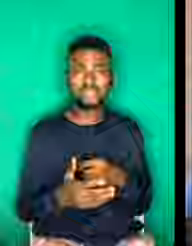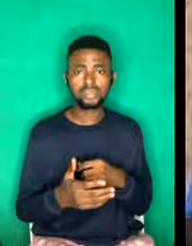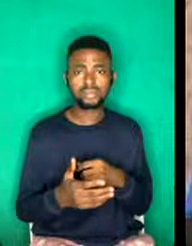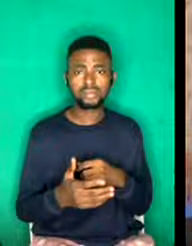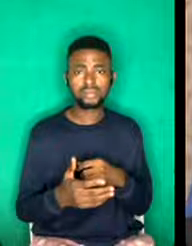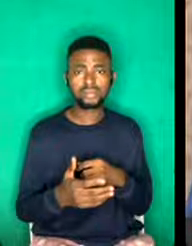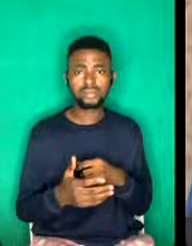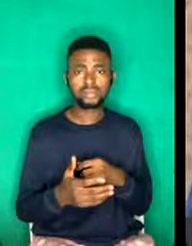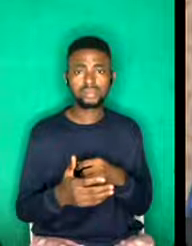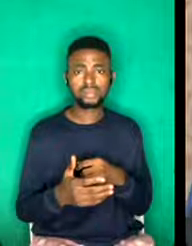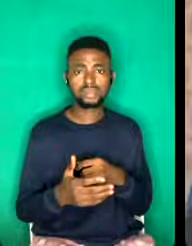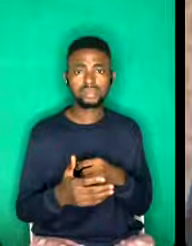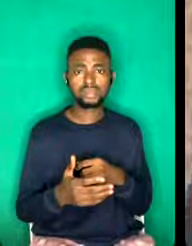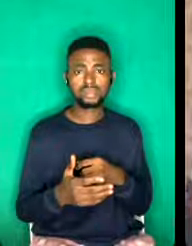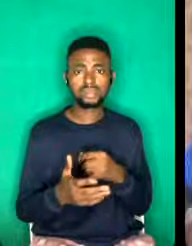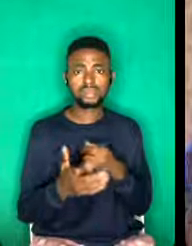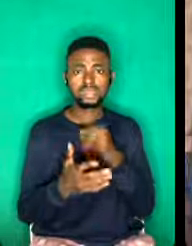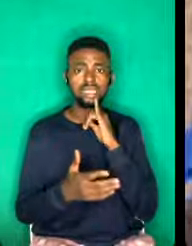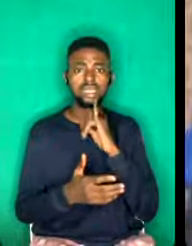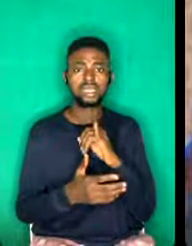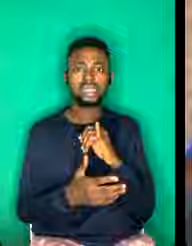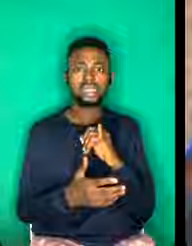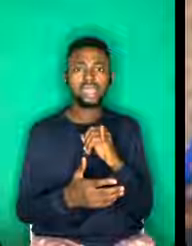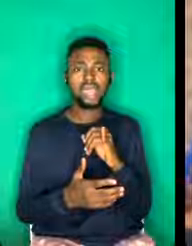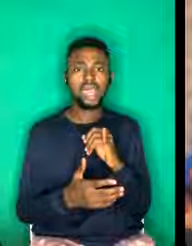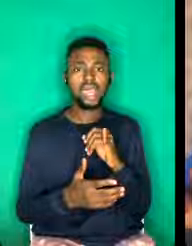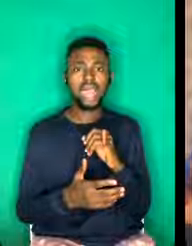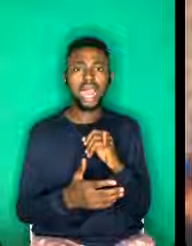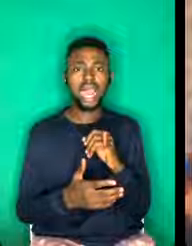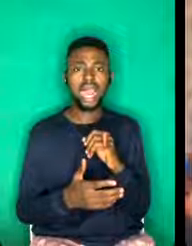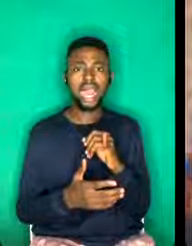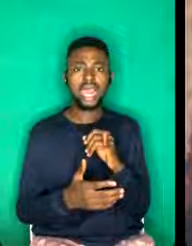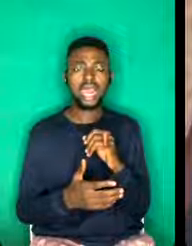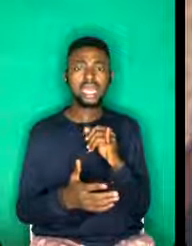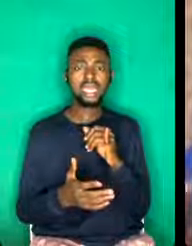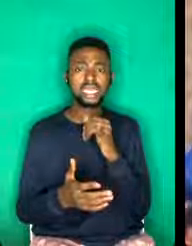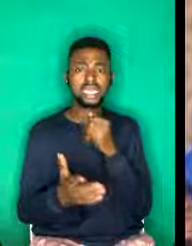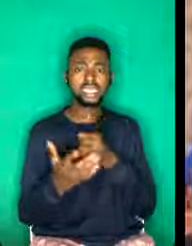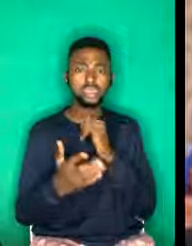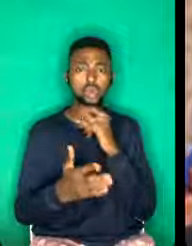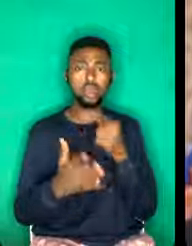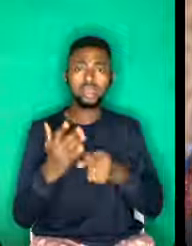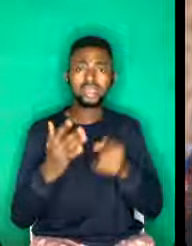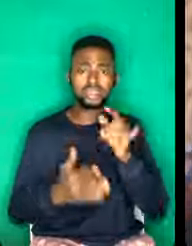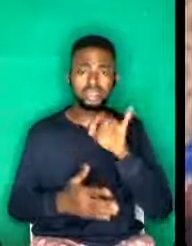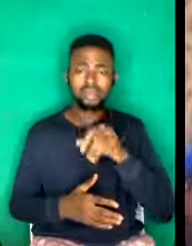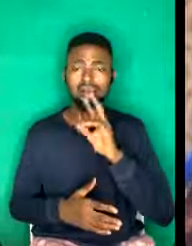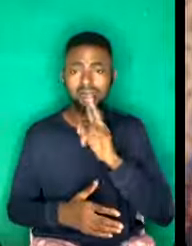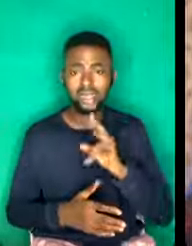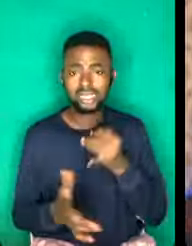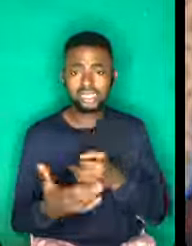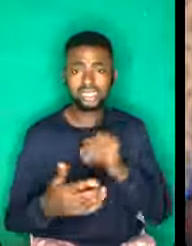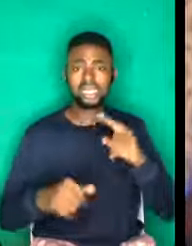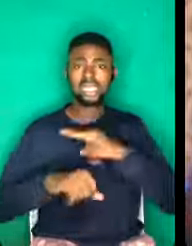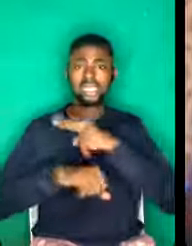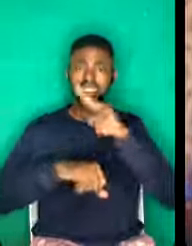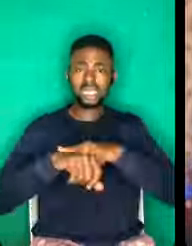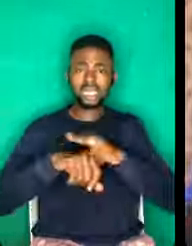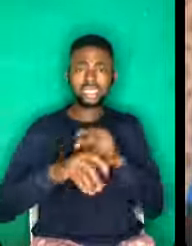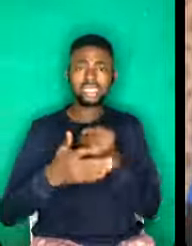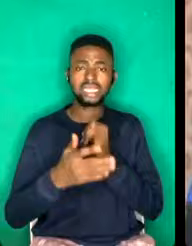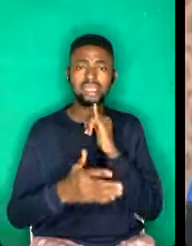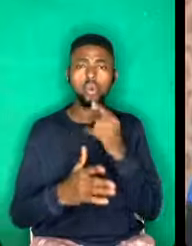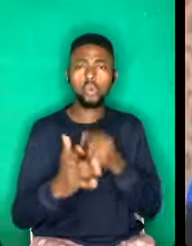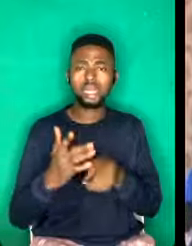It's a life or death. It's what they have. It's the nature. It's what they are supposed to.